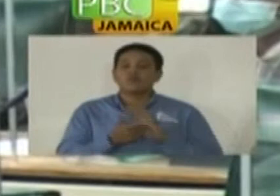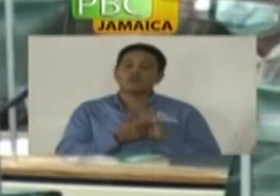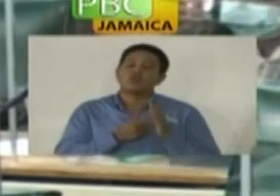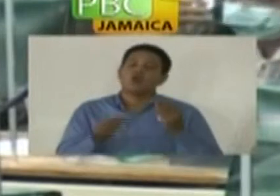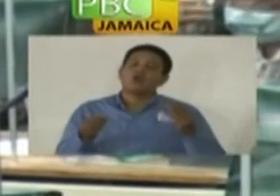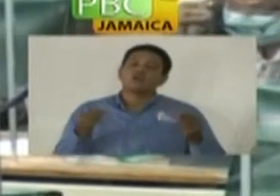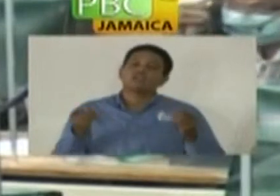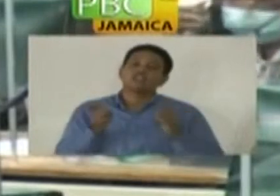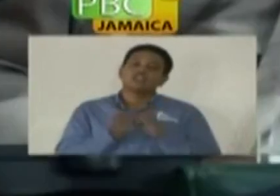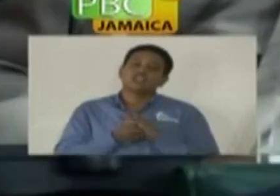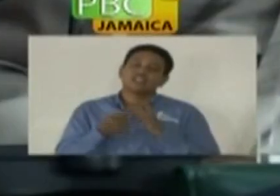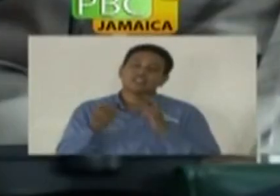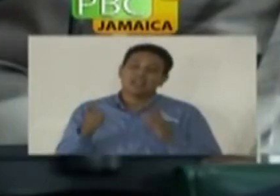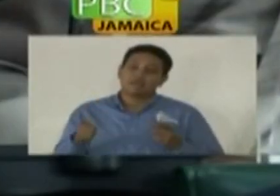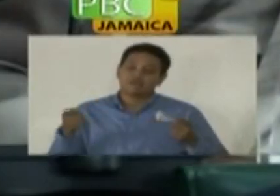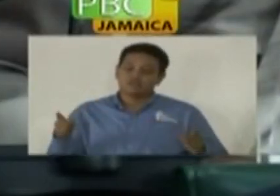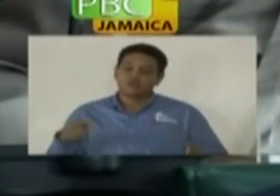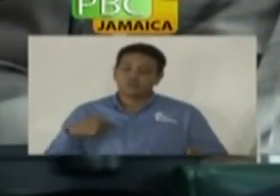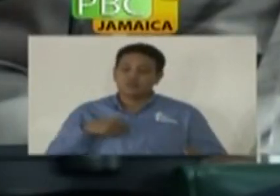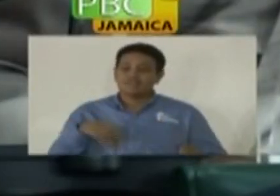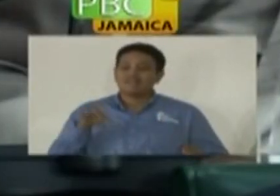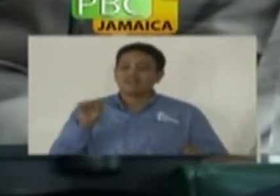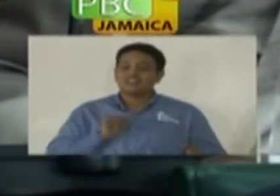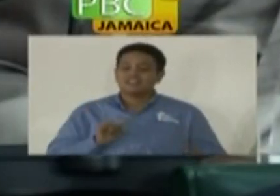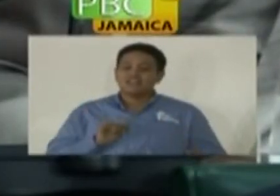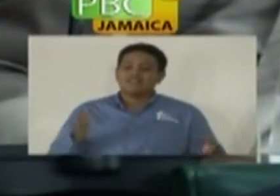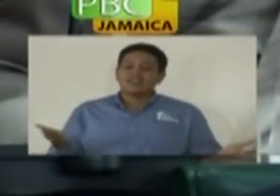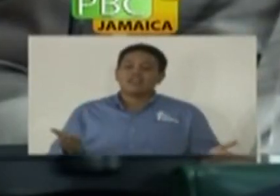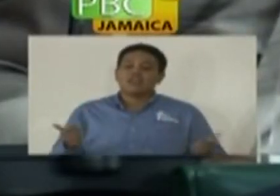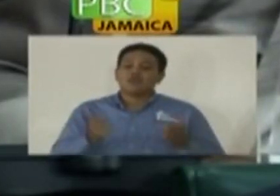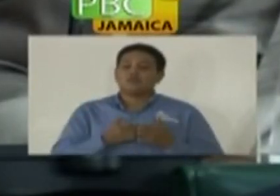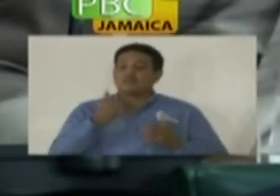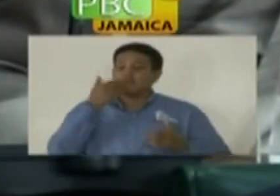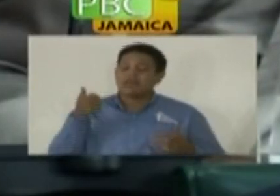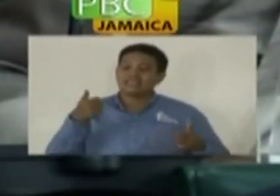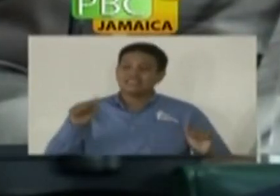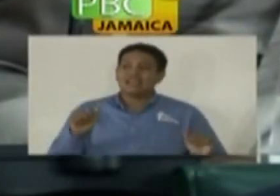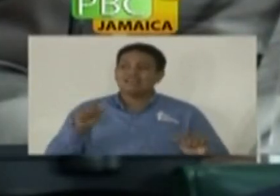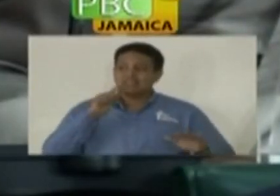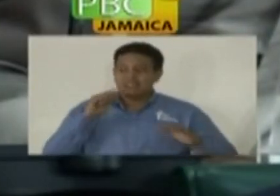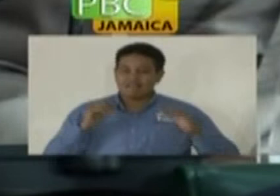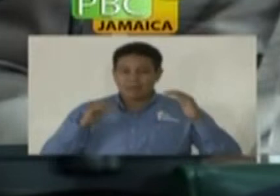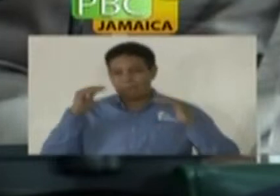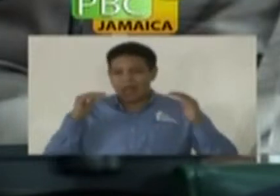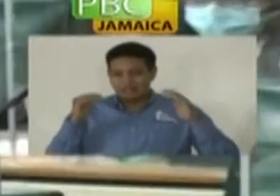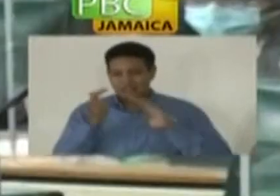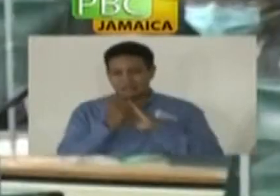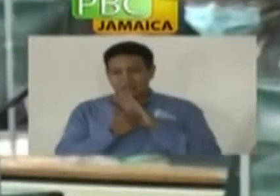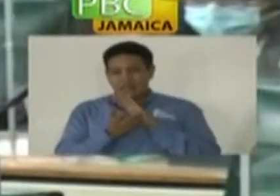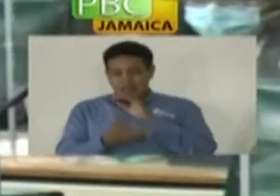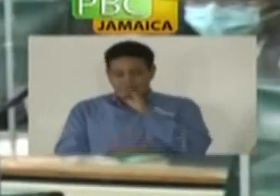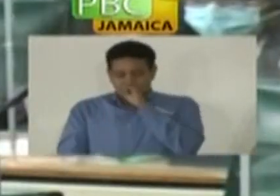were made as a result. And thus we find ourselves here with the best effort at a balanced bill.